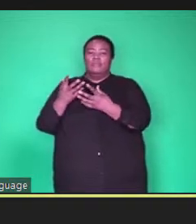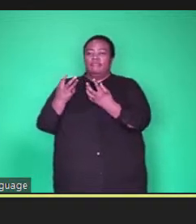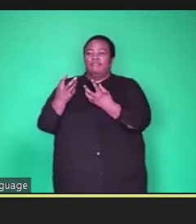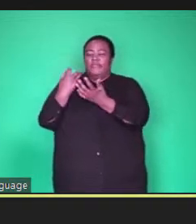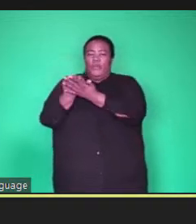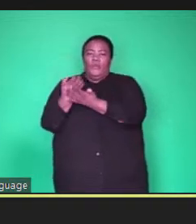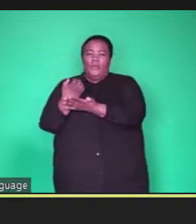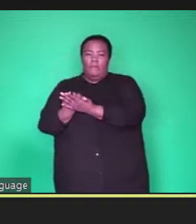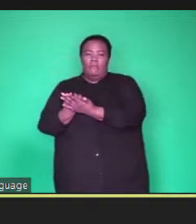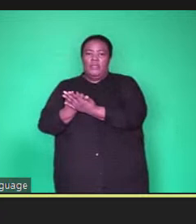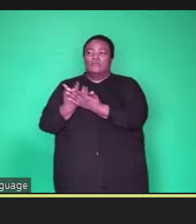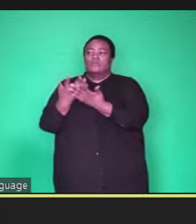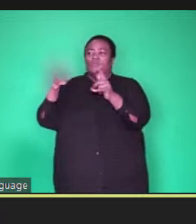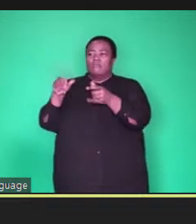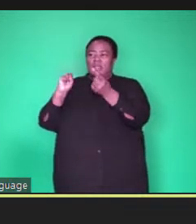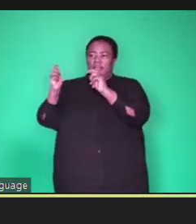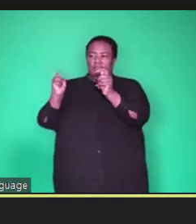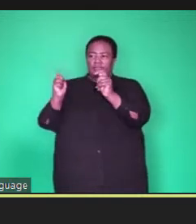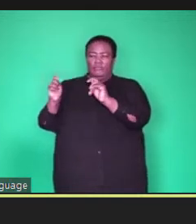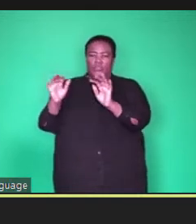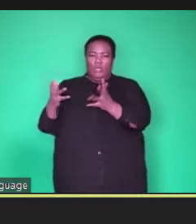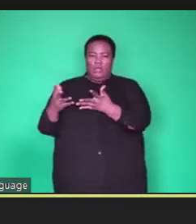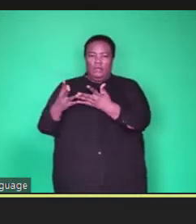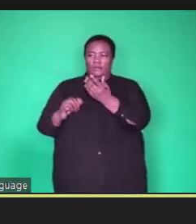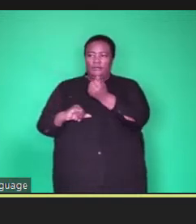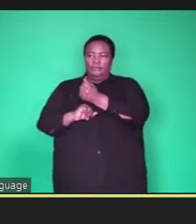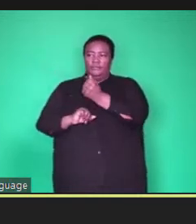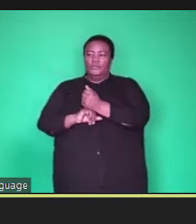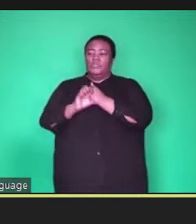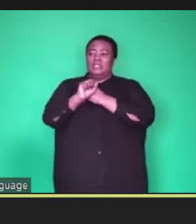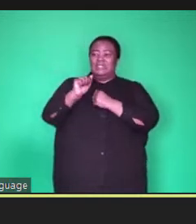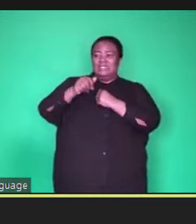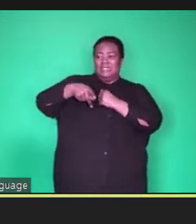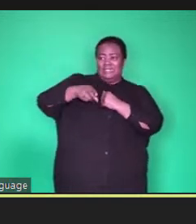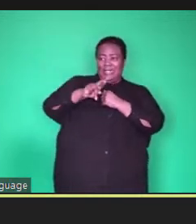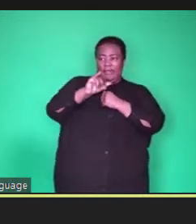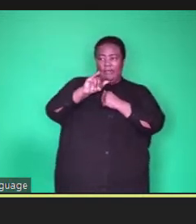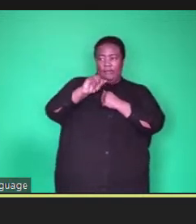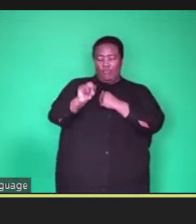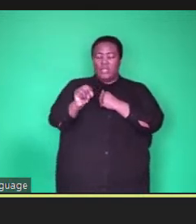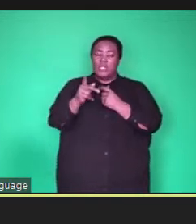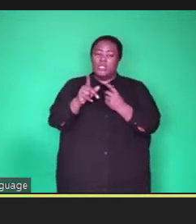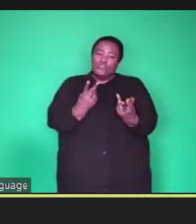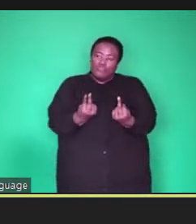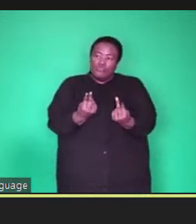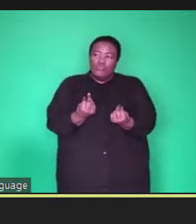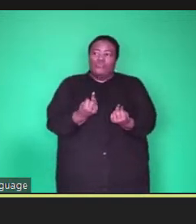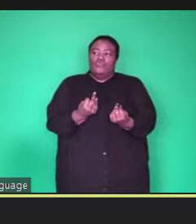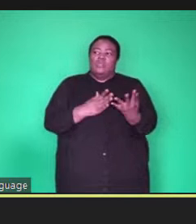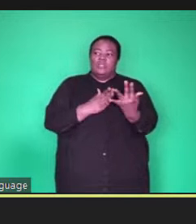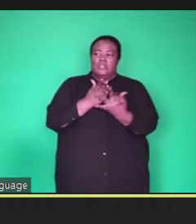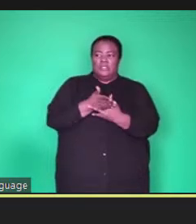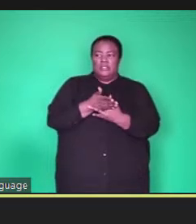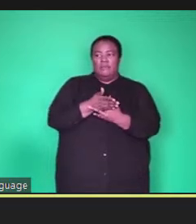need to protect them. Sapran is a newly accessible data resource